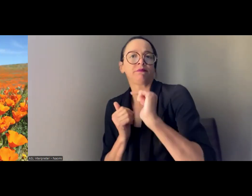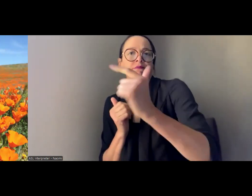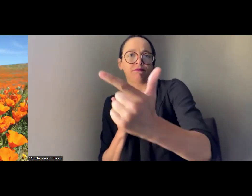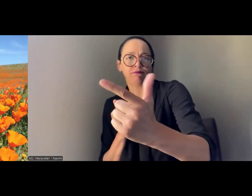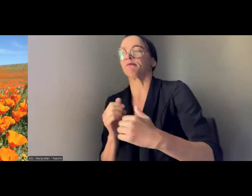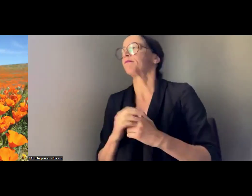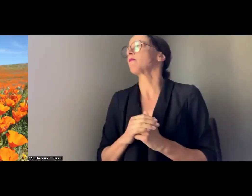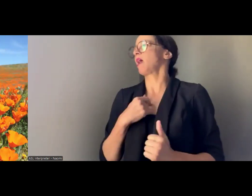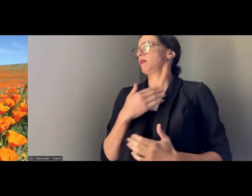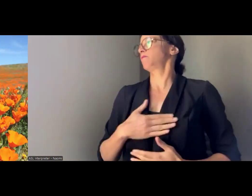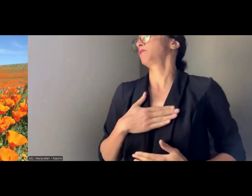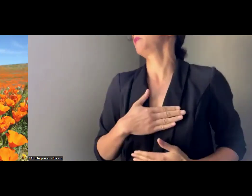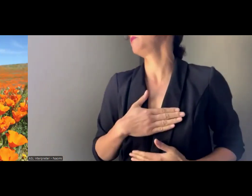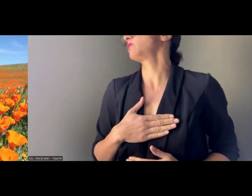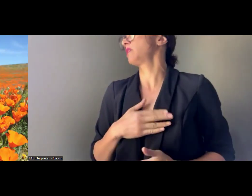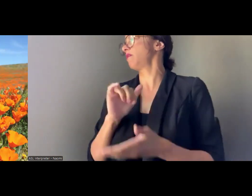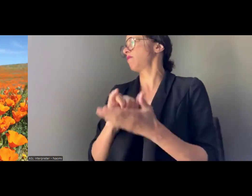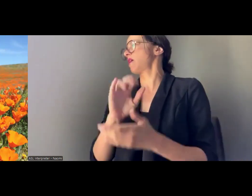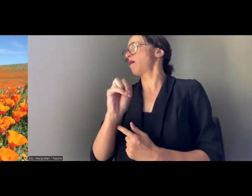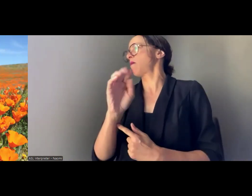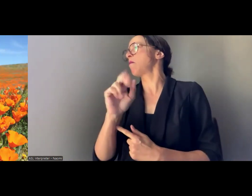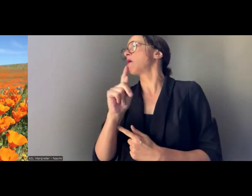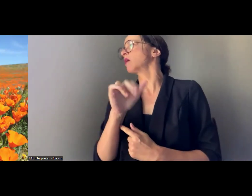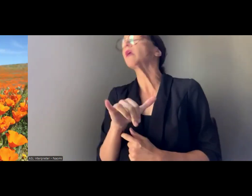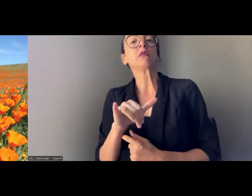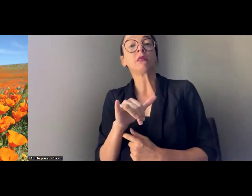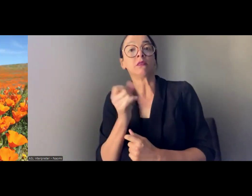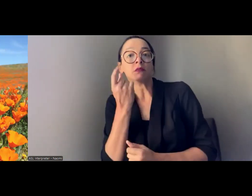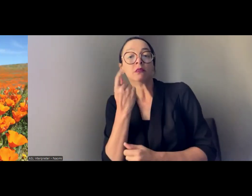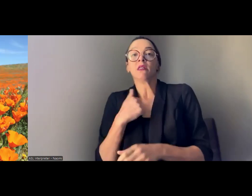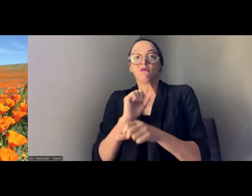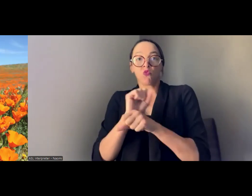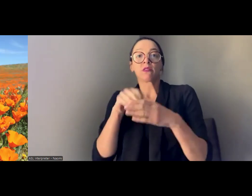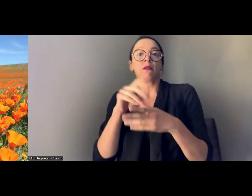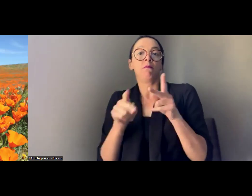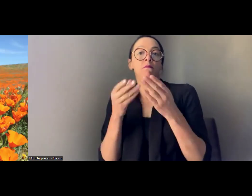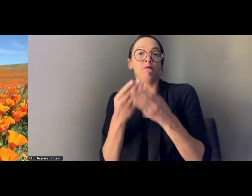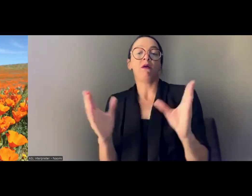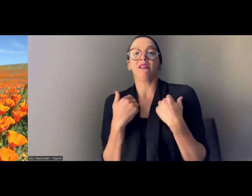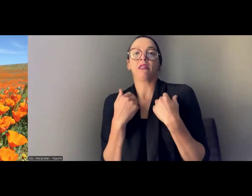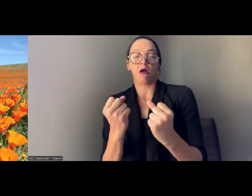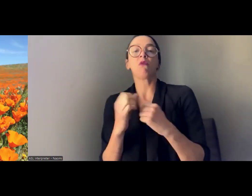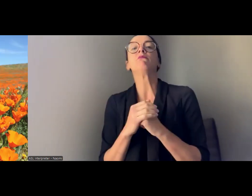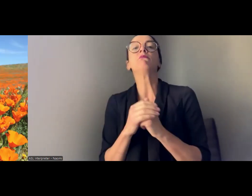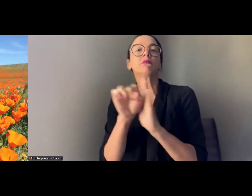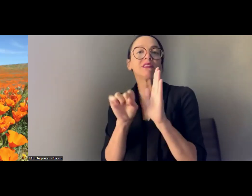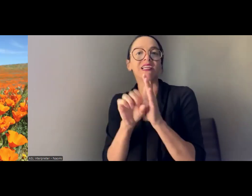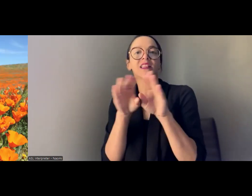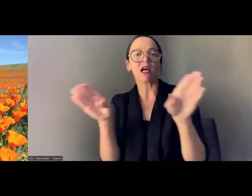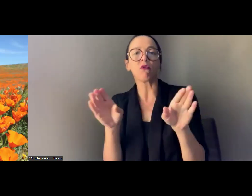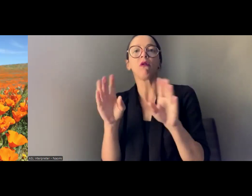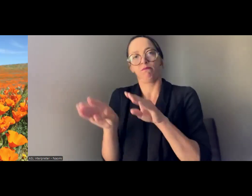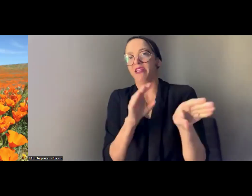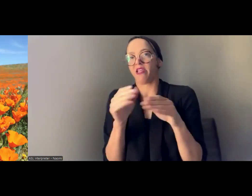I've worked in public health at the state level, behavioral health, and it's the same kind